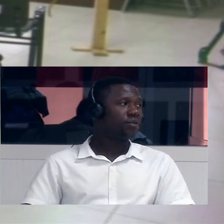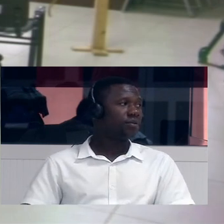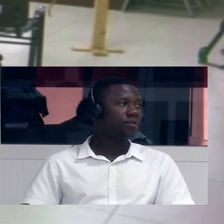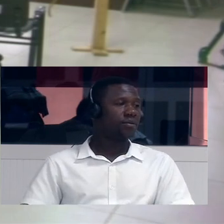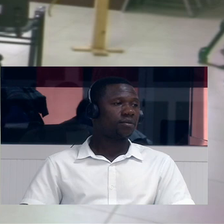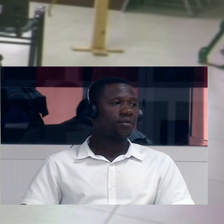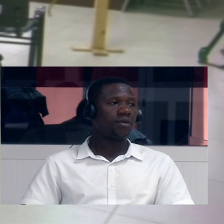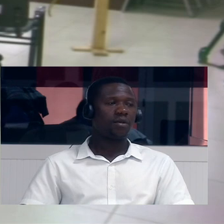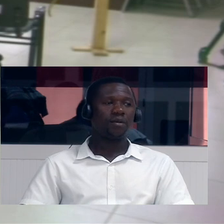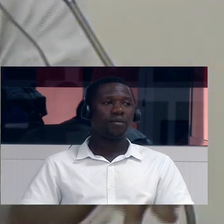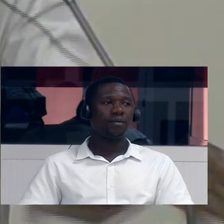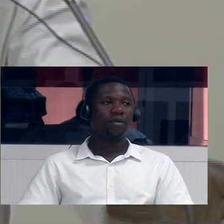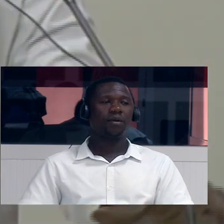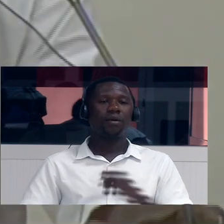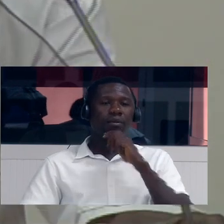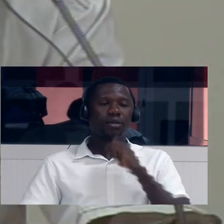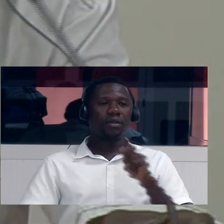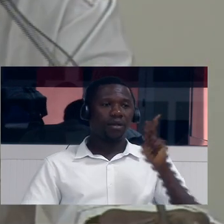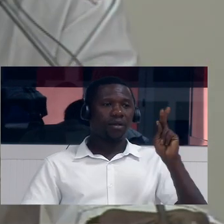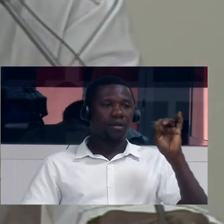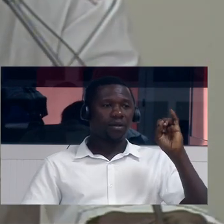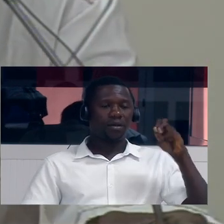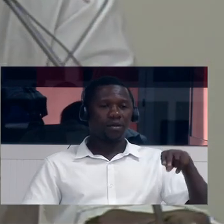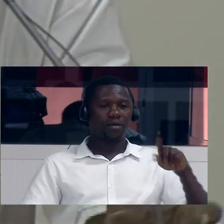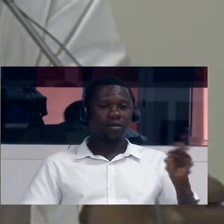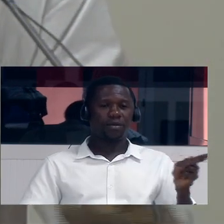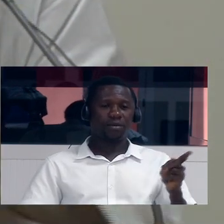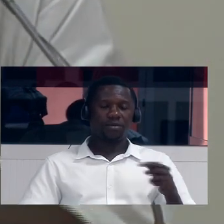Yeah. Mr. King, to me it looks like